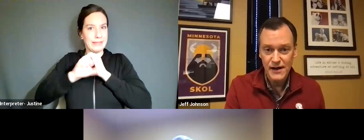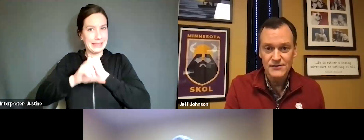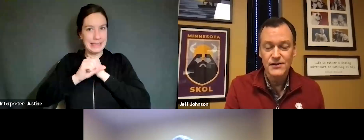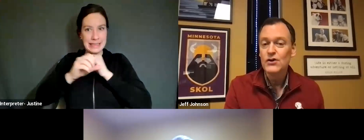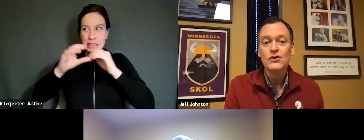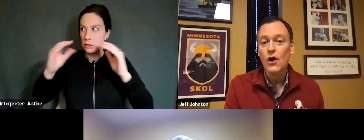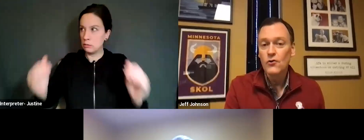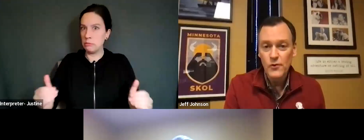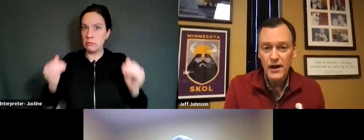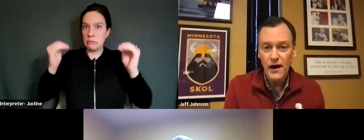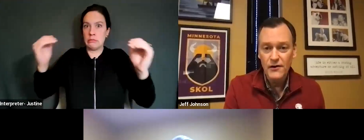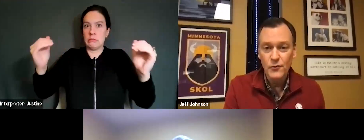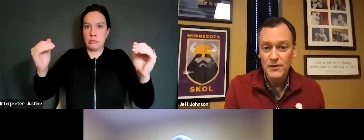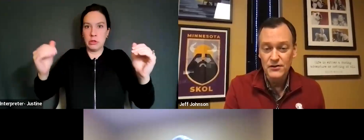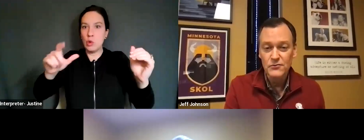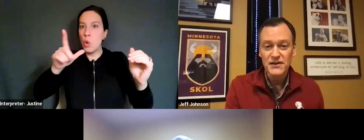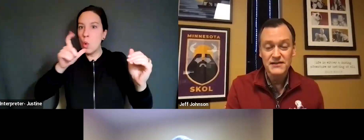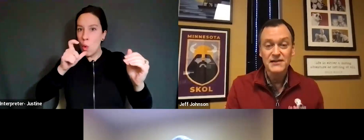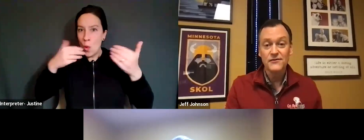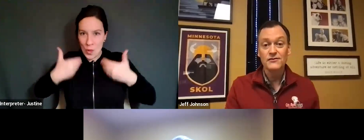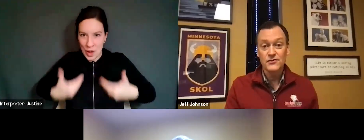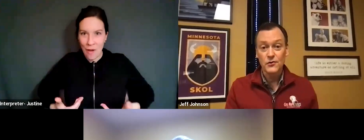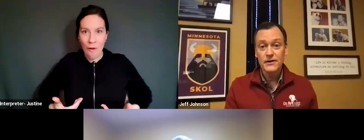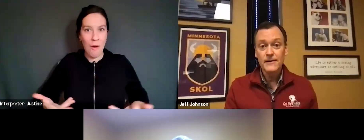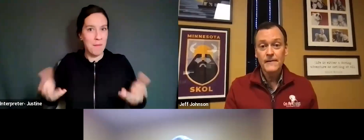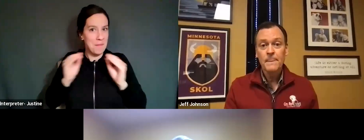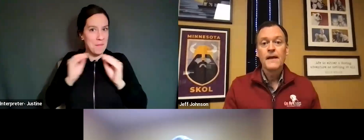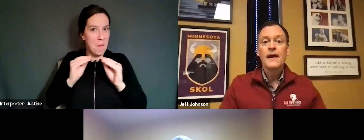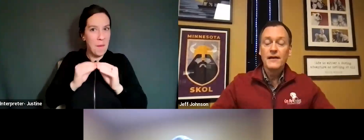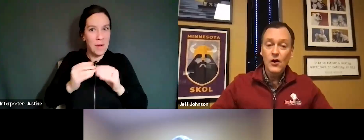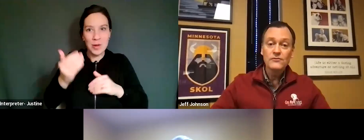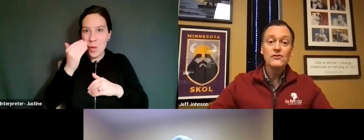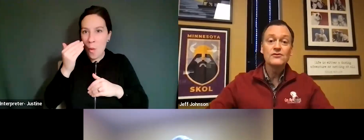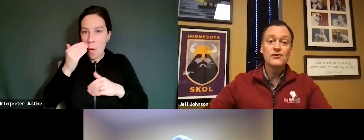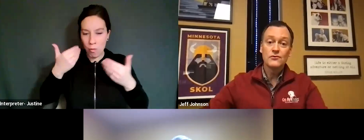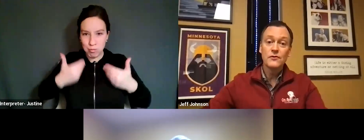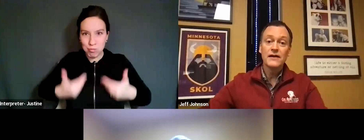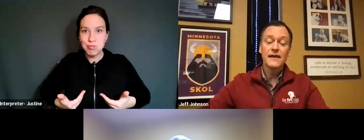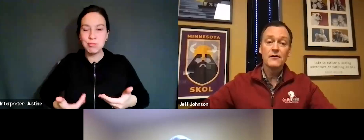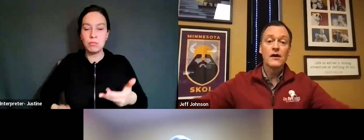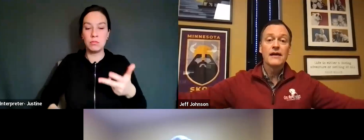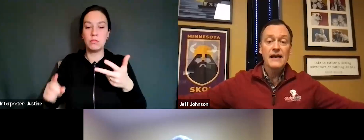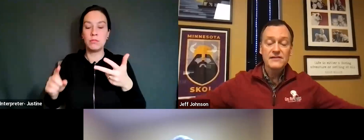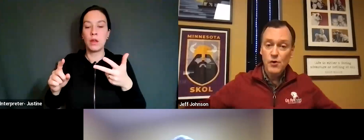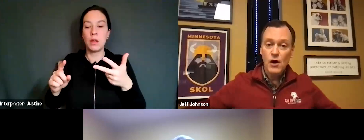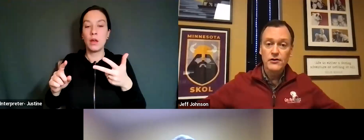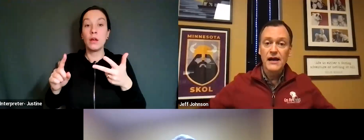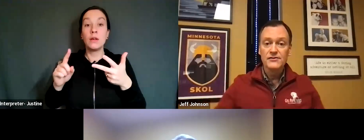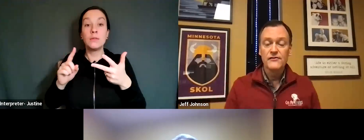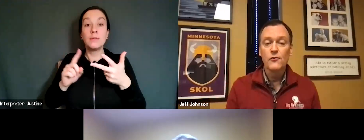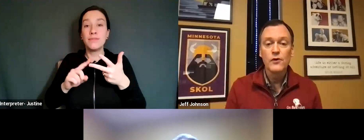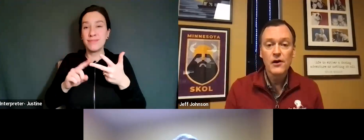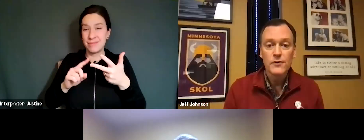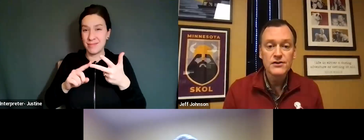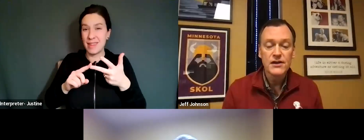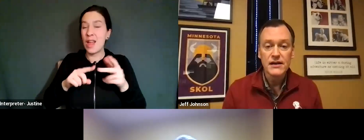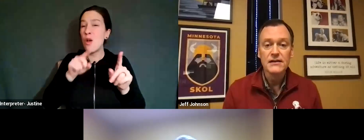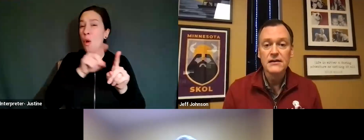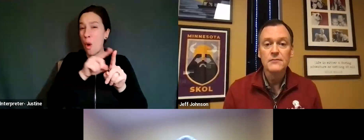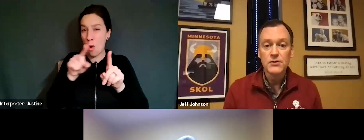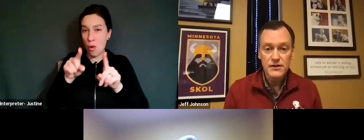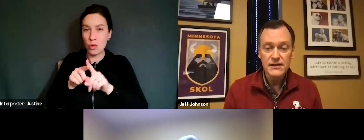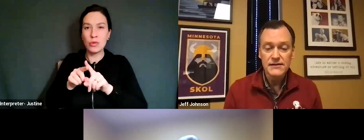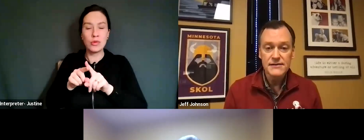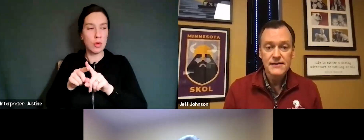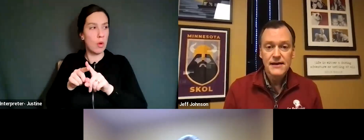Minnesota and Wisconsin know who we are and what we do and get to hear our story. And in also so doing, then cast a broader net so that we are reaching